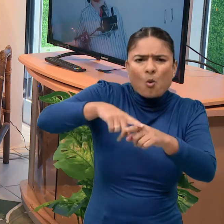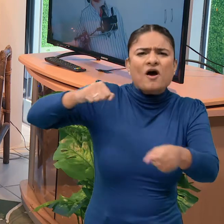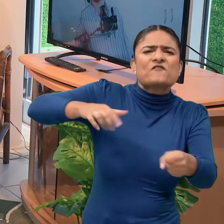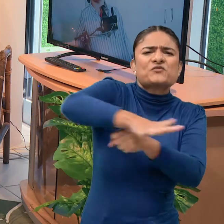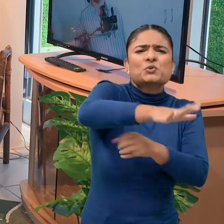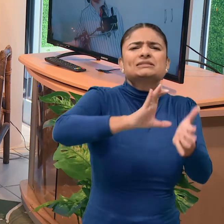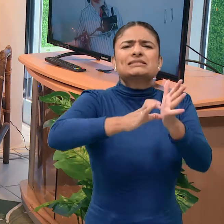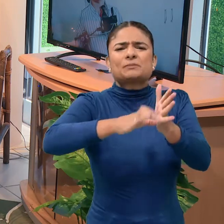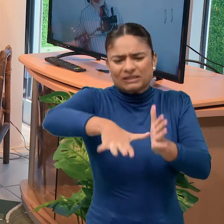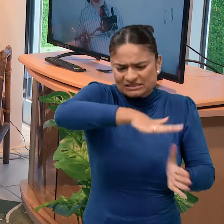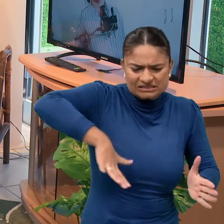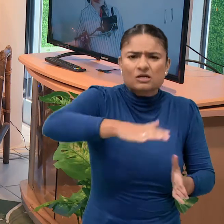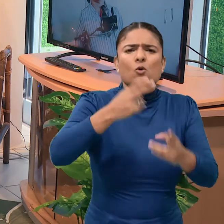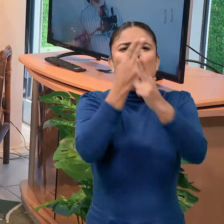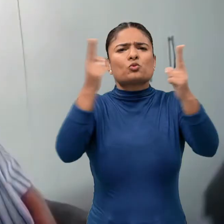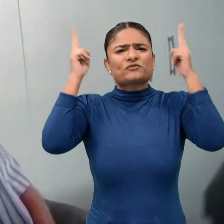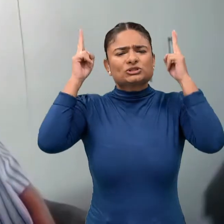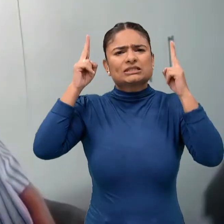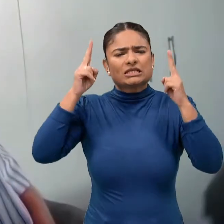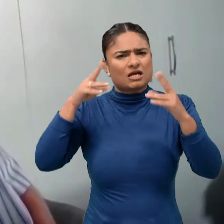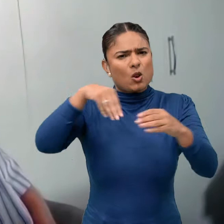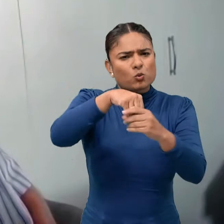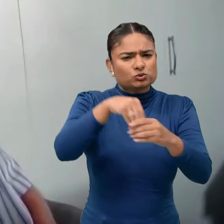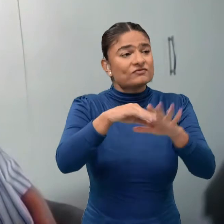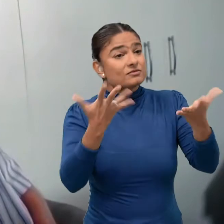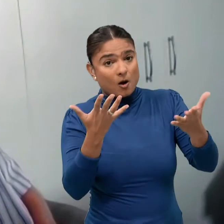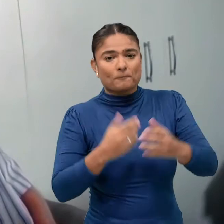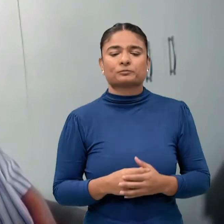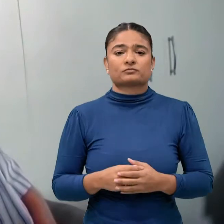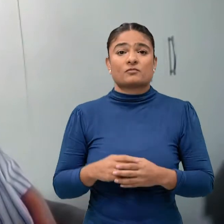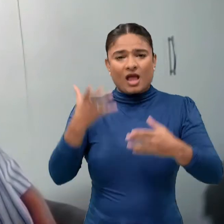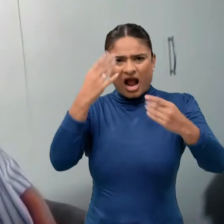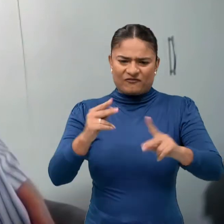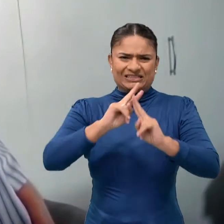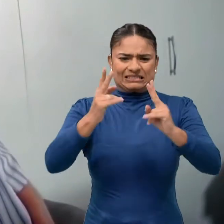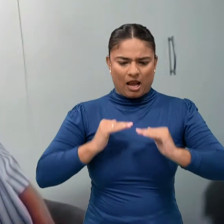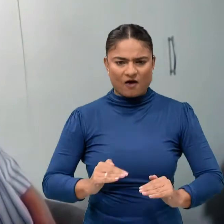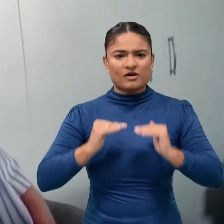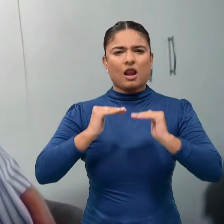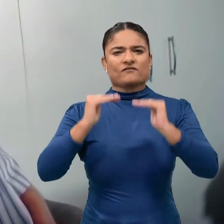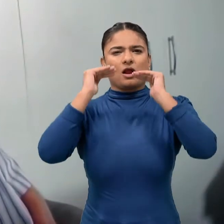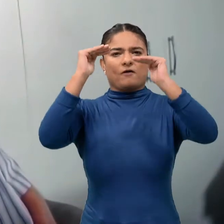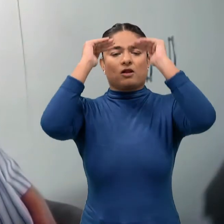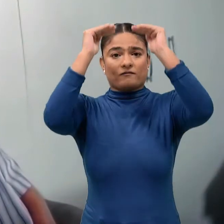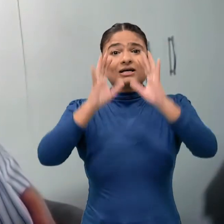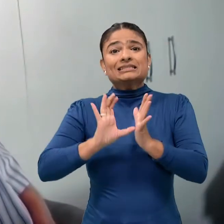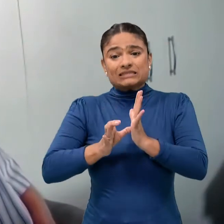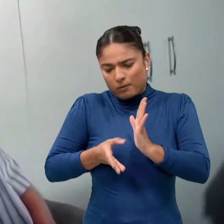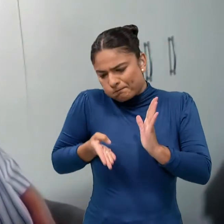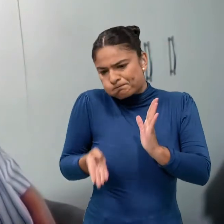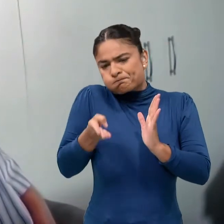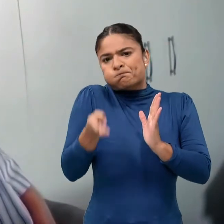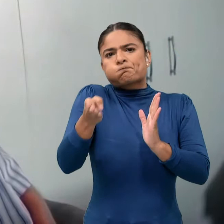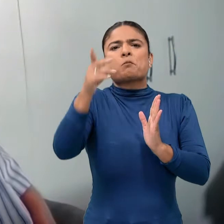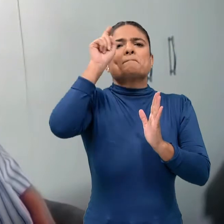of influencing disability inclusion in universities? We need to deal with things on all levels, I would say, and at the